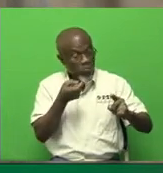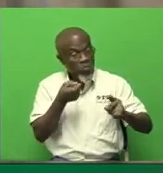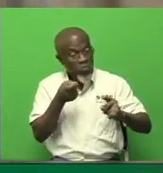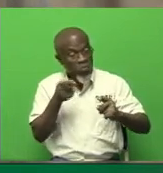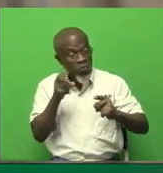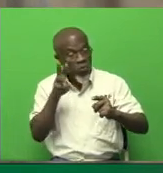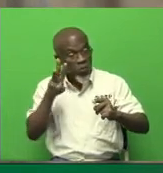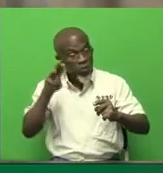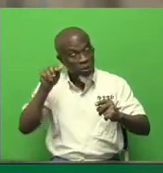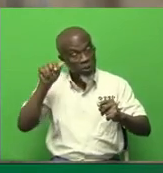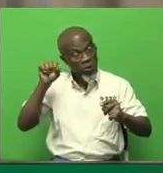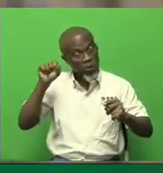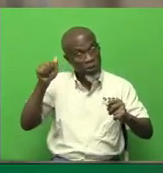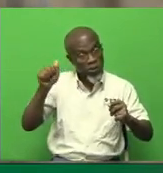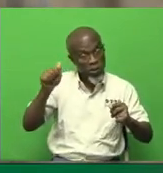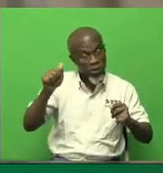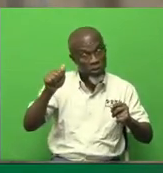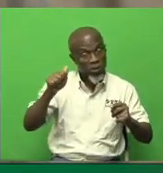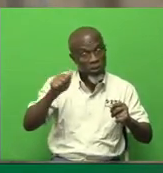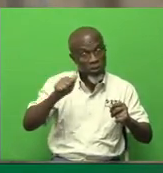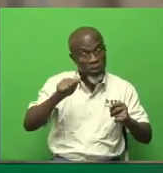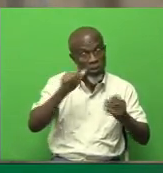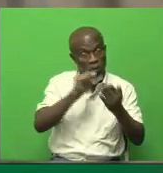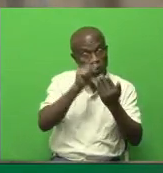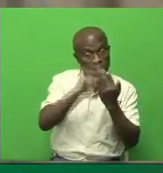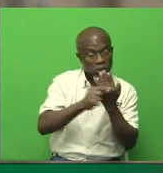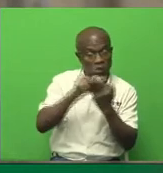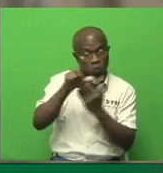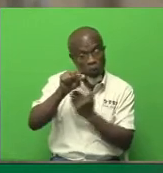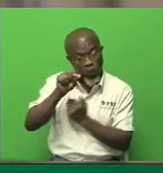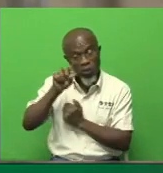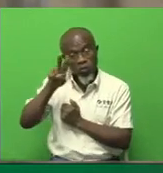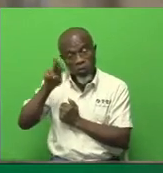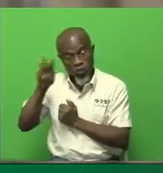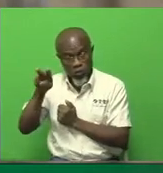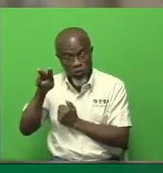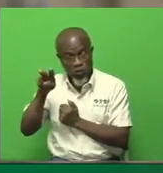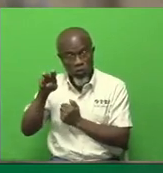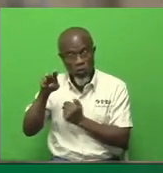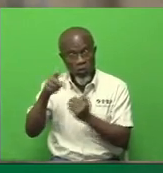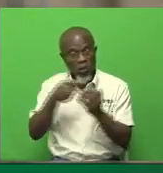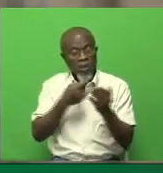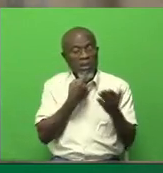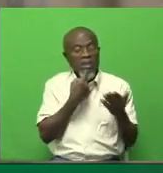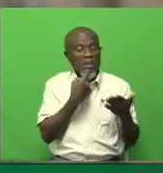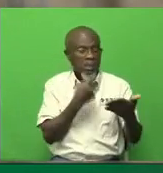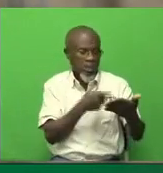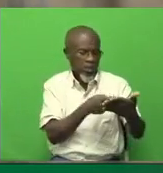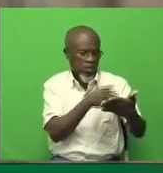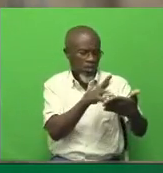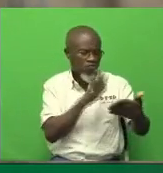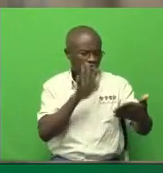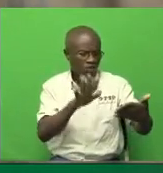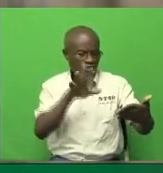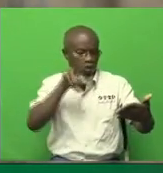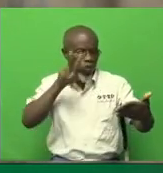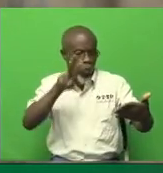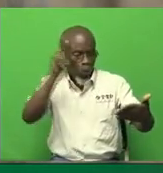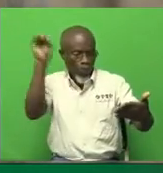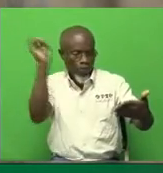dated August 2022 internal document of Wasa says that 52